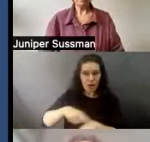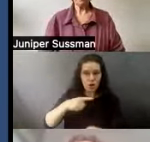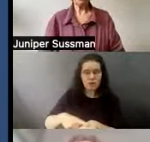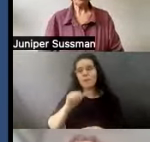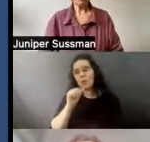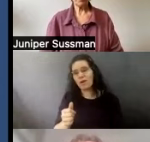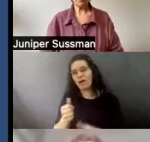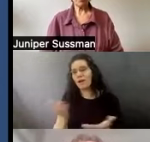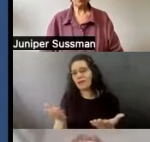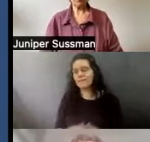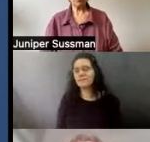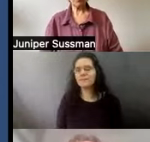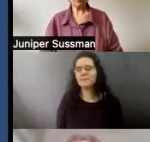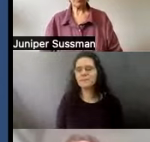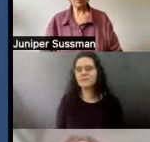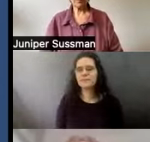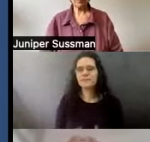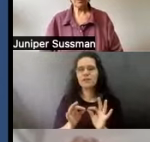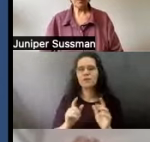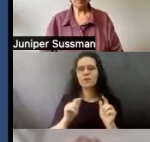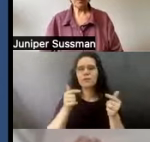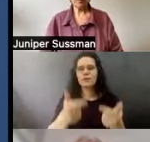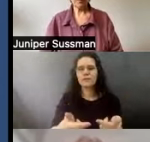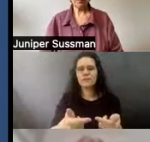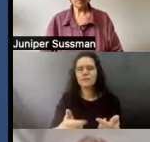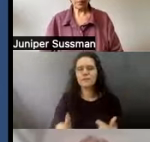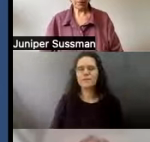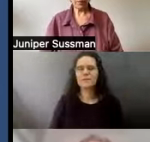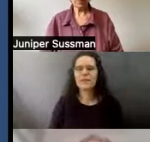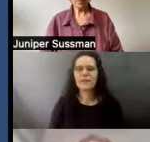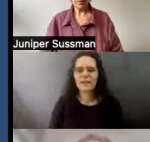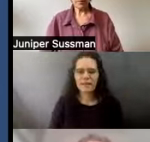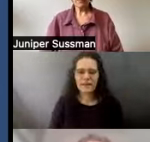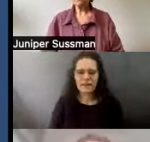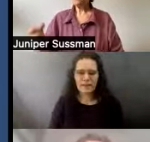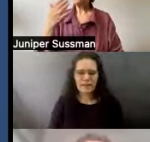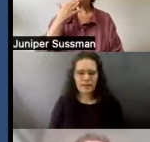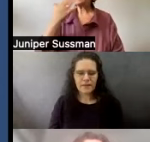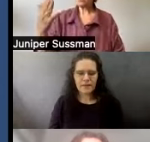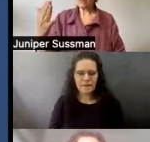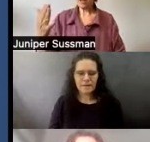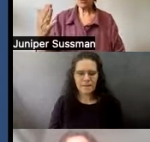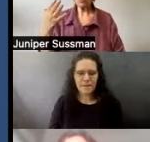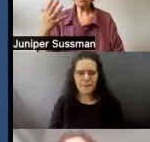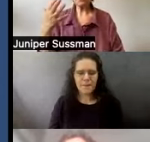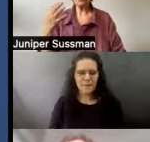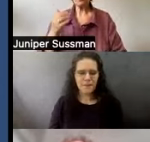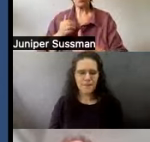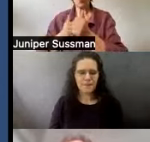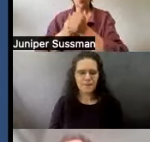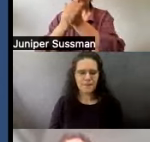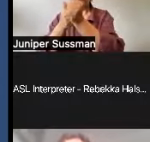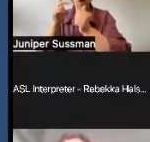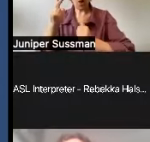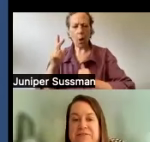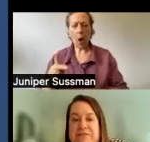Thank you. I'm curious, just as a follow-up on that, when you mentioned sort of some of the internal to the provider community, the chaos